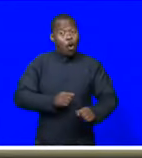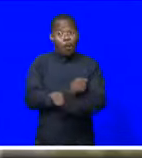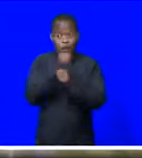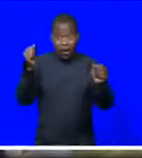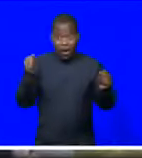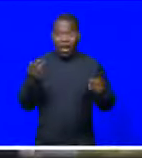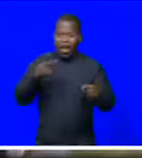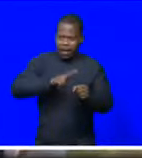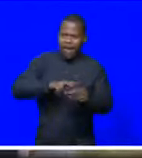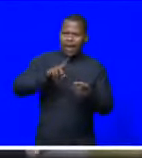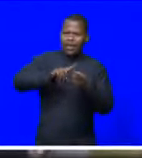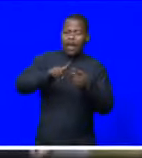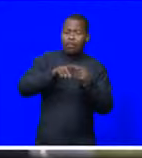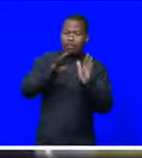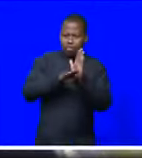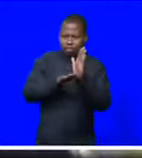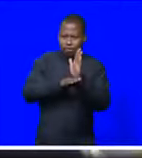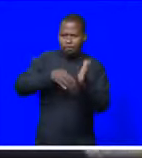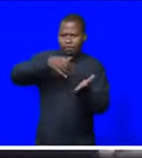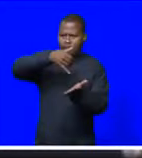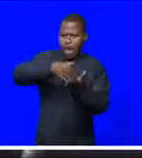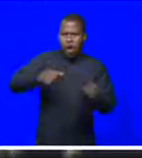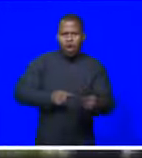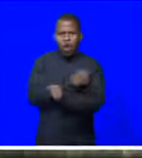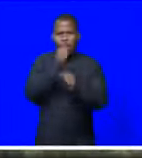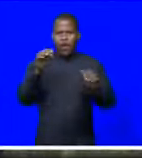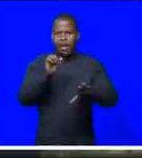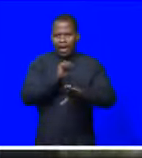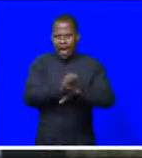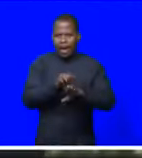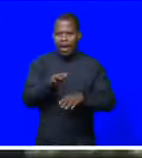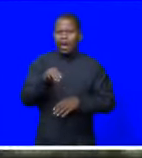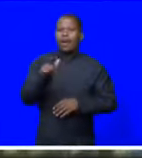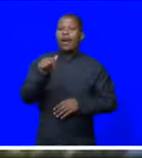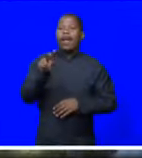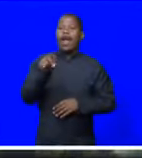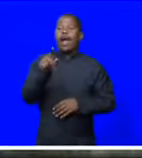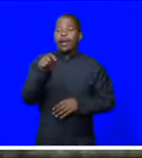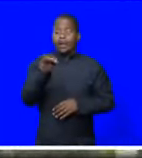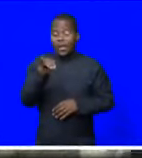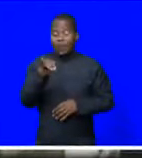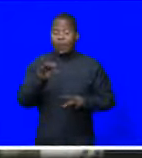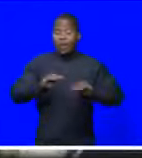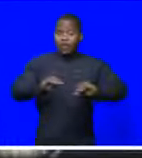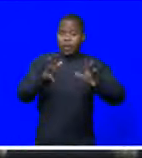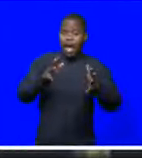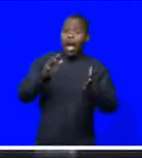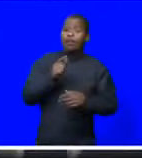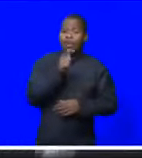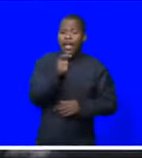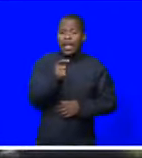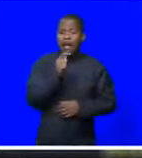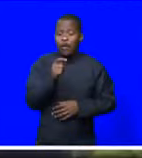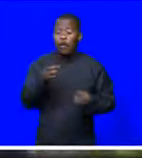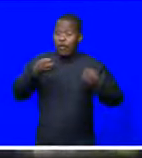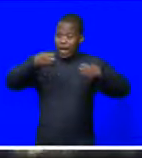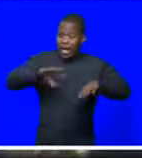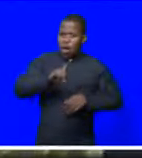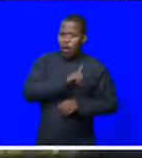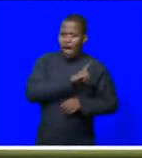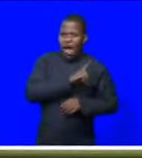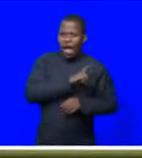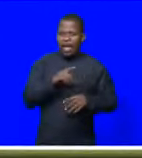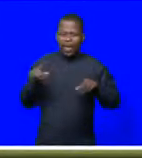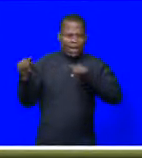you win the league. Chances of getting Malanti Chiefs coach for comments on the game were not successful due to the incidents that